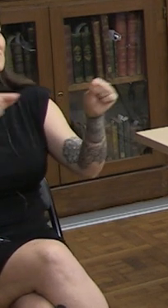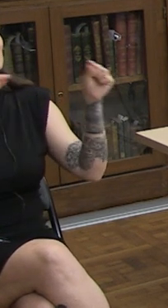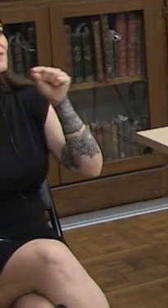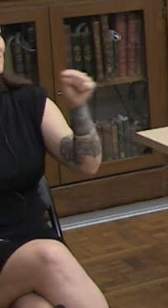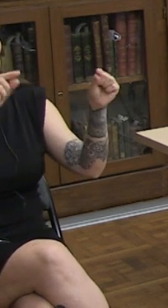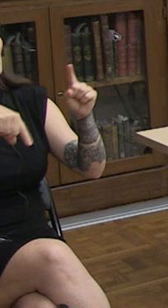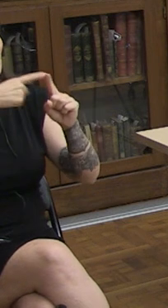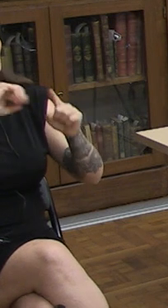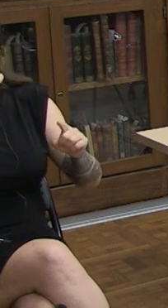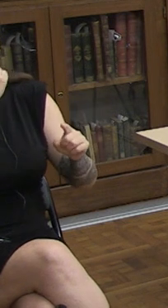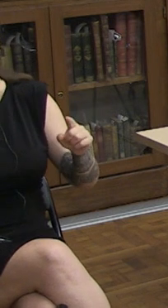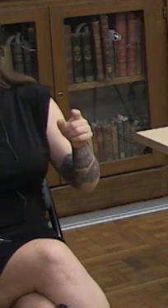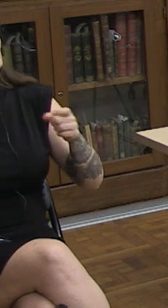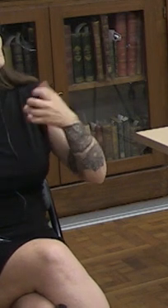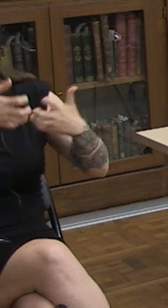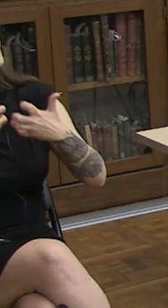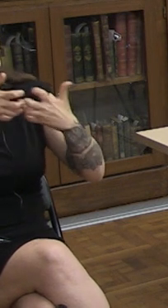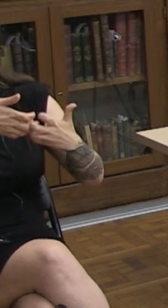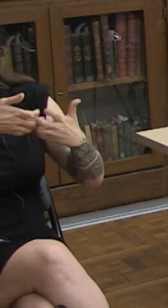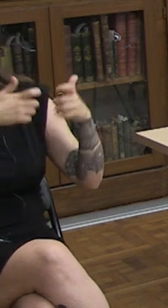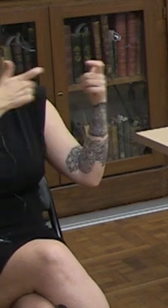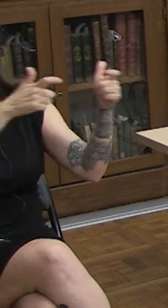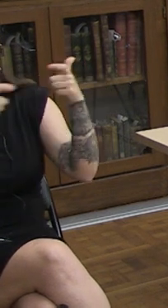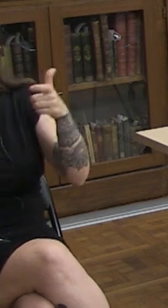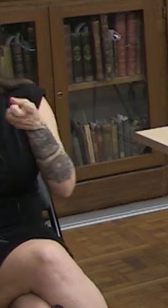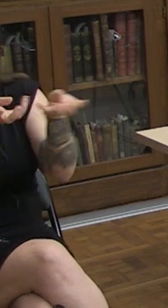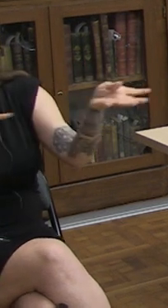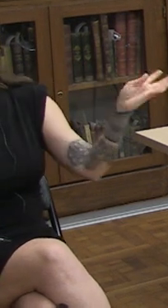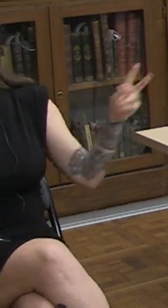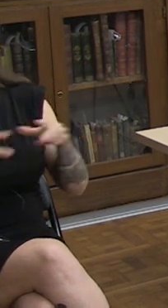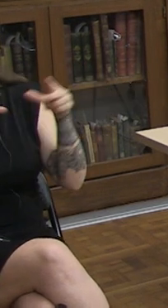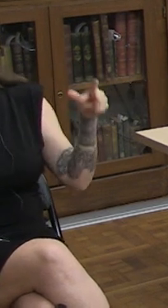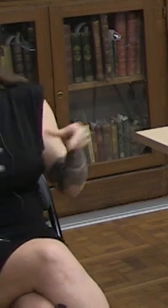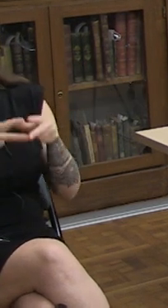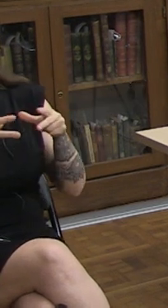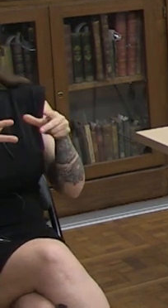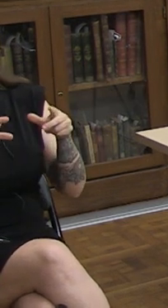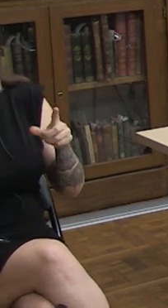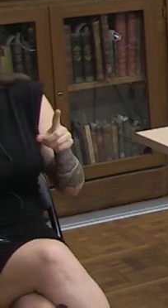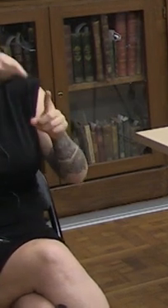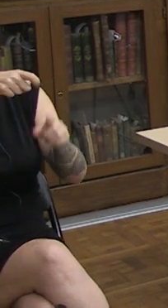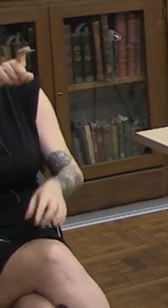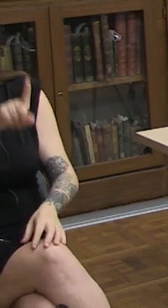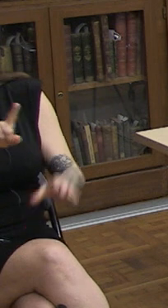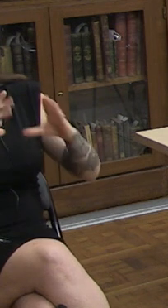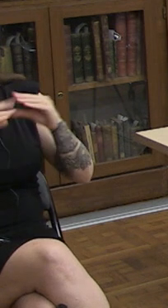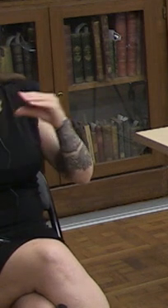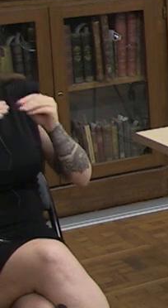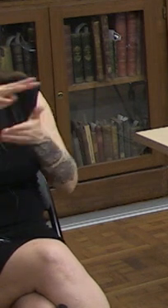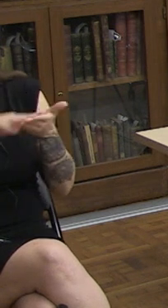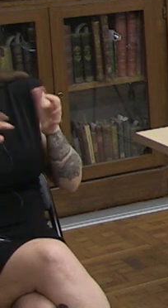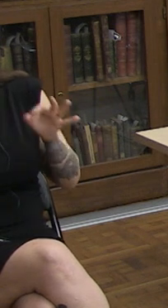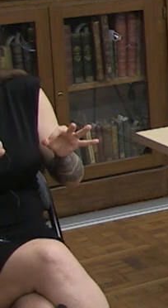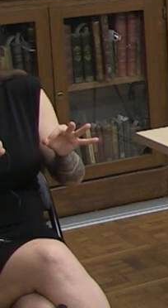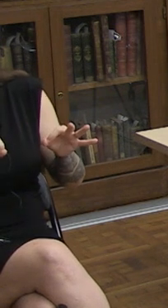and a space so different groups of our society can make their